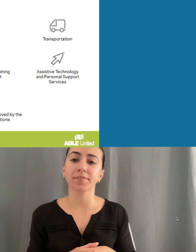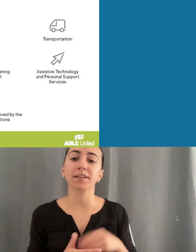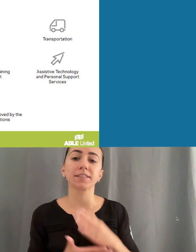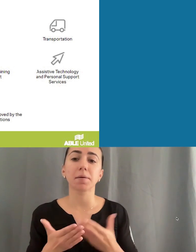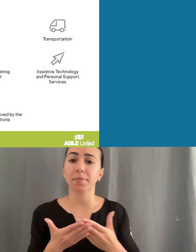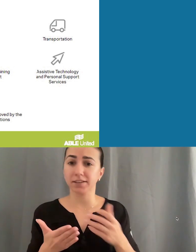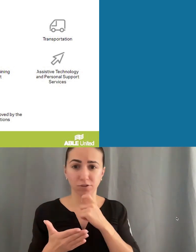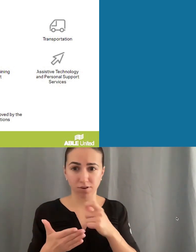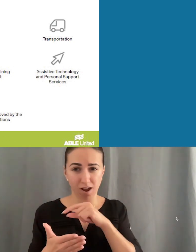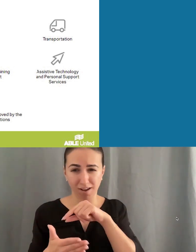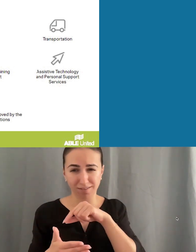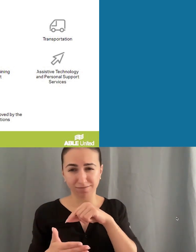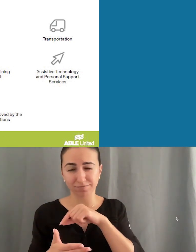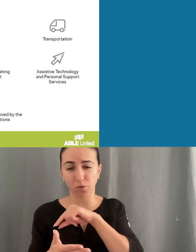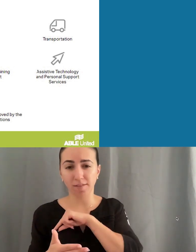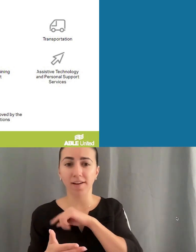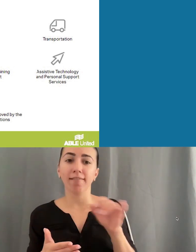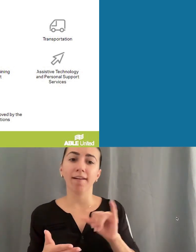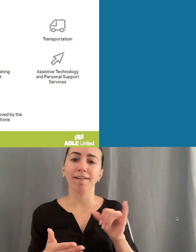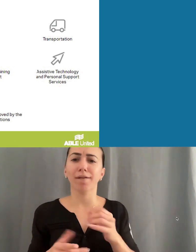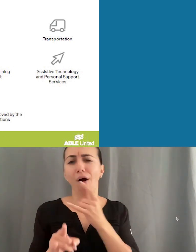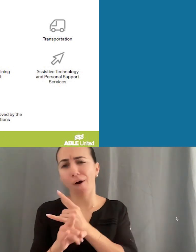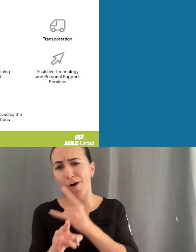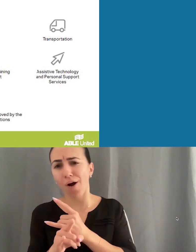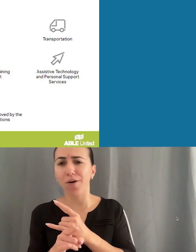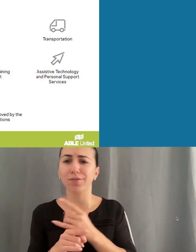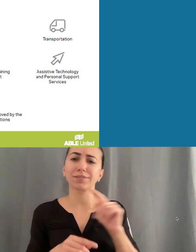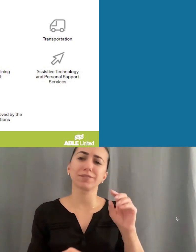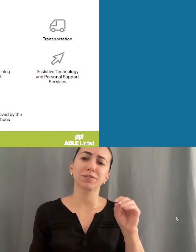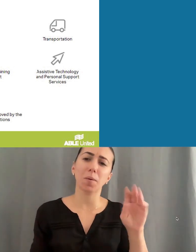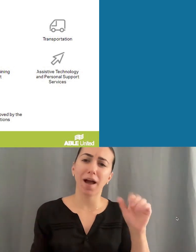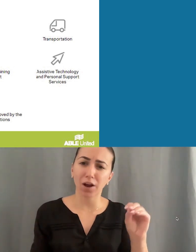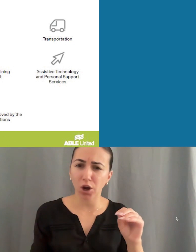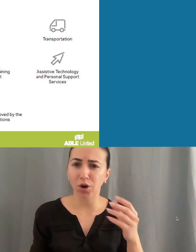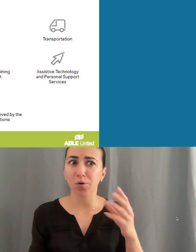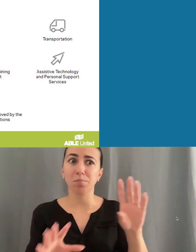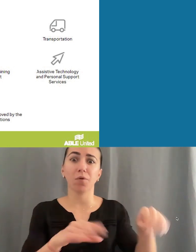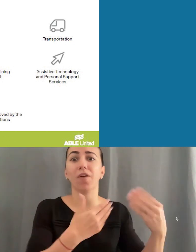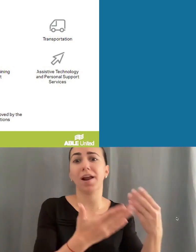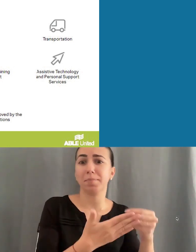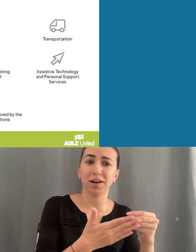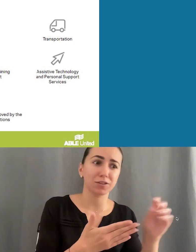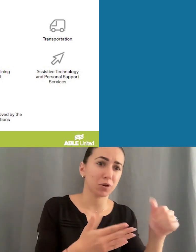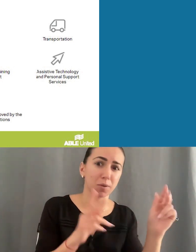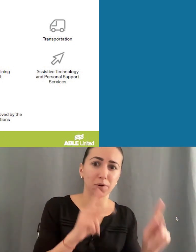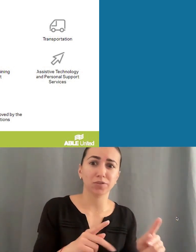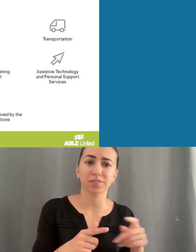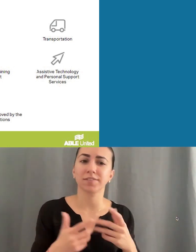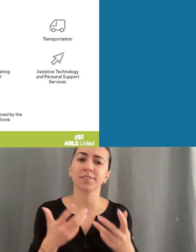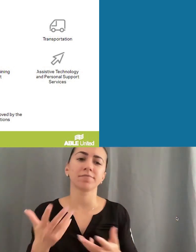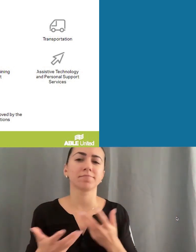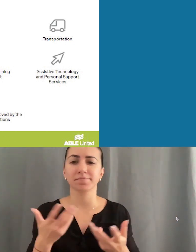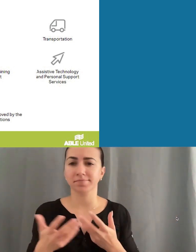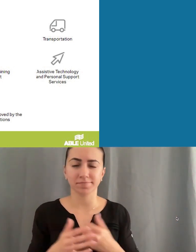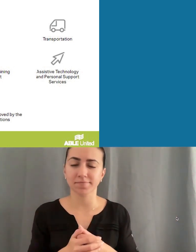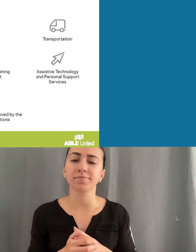be eligible are expenses such as alcohol, tobacco. Giving the funds away would not benefit the individual.